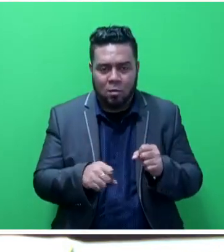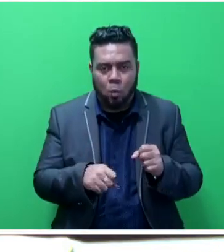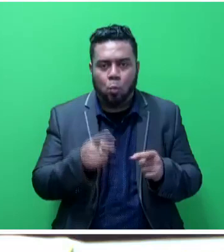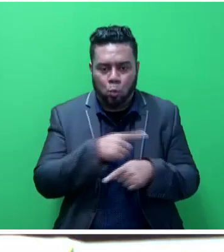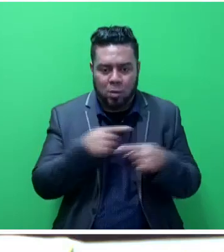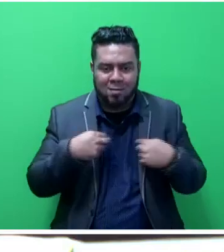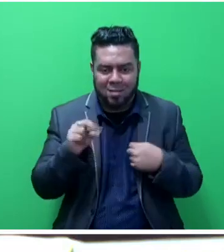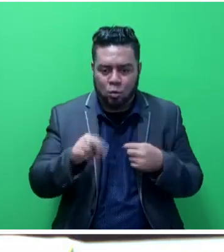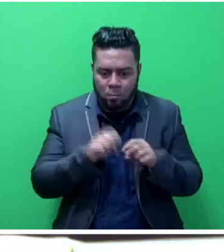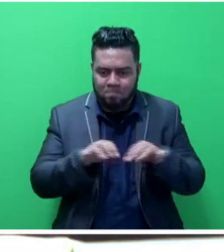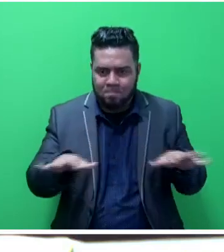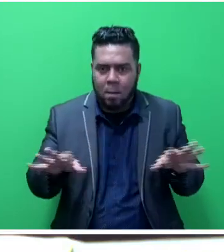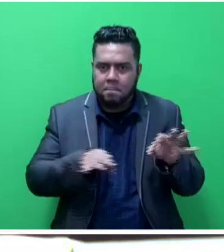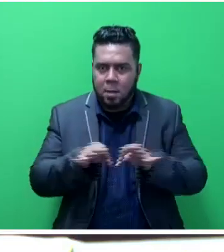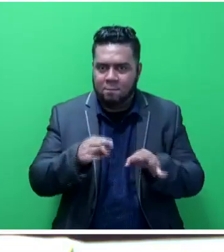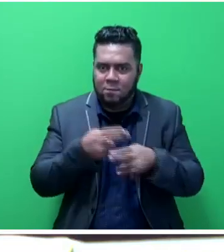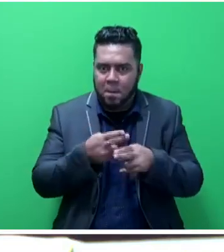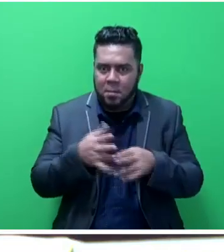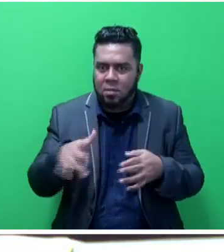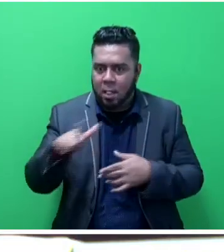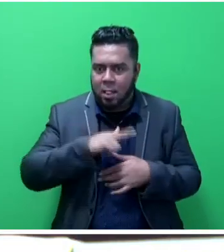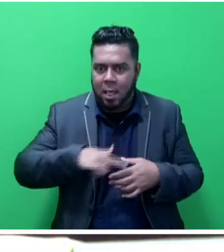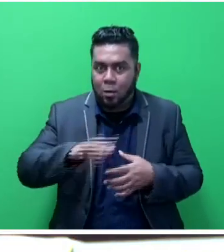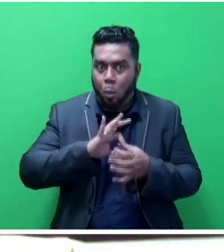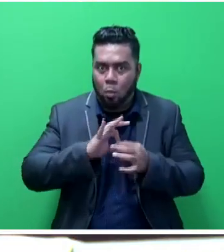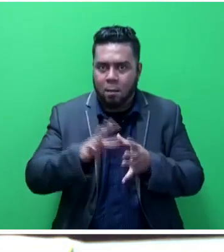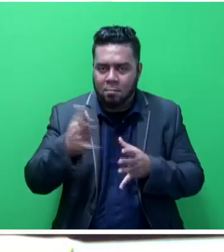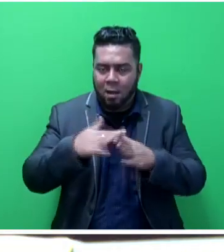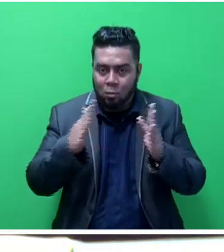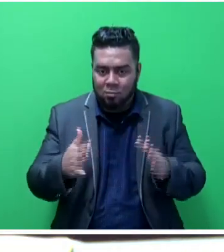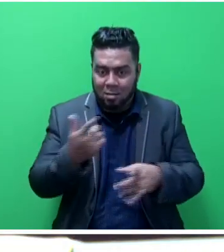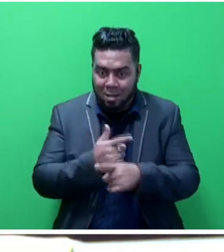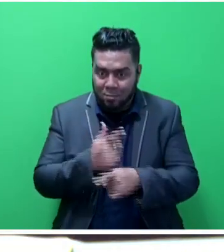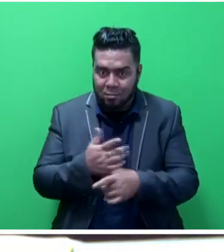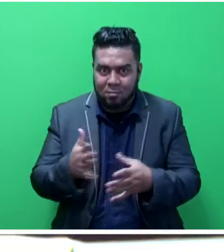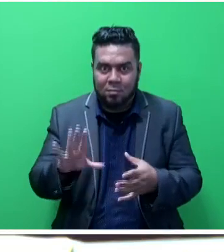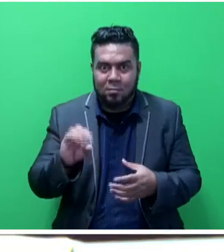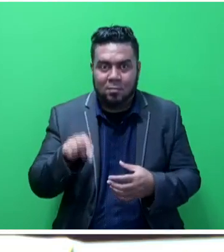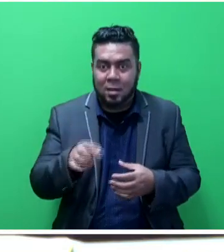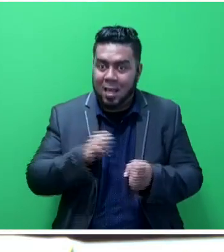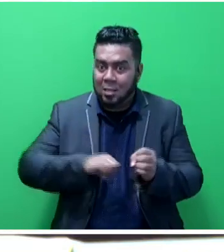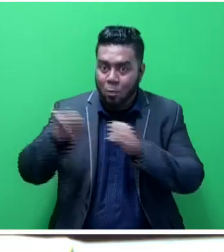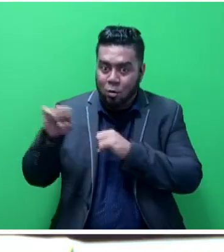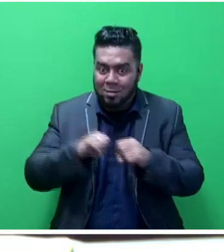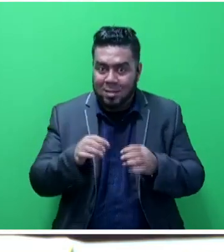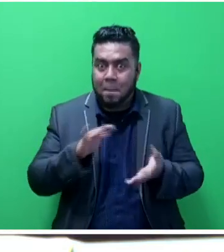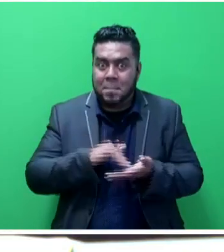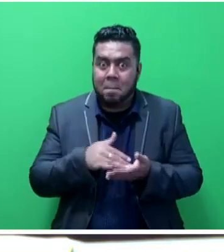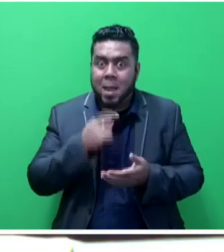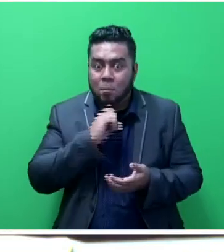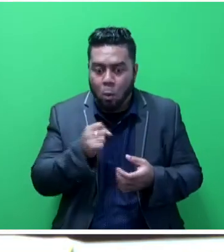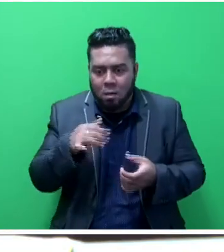need to mobilize the farmers, the landowners, the households, the laborers, the exporters, the middlemen,